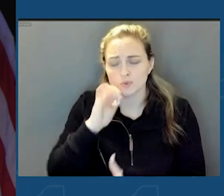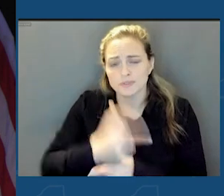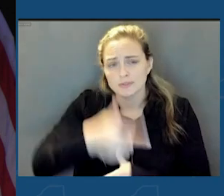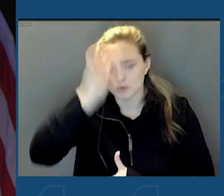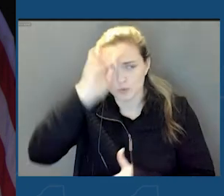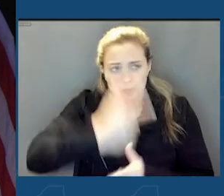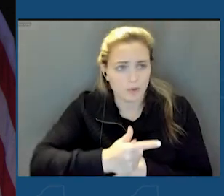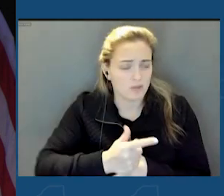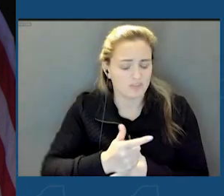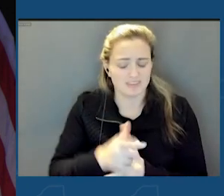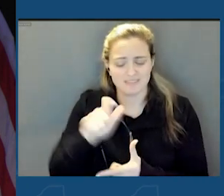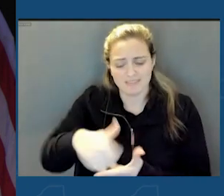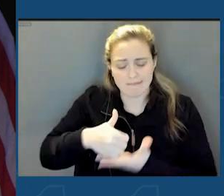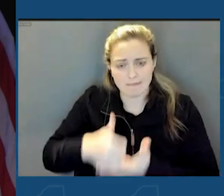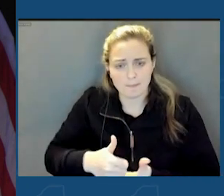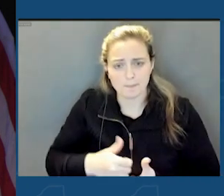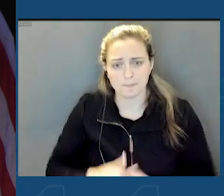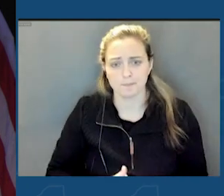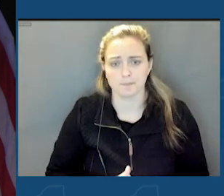in need.